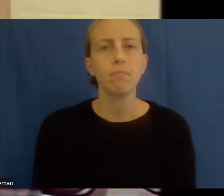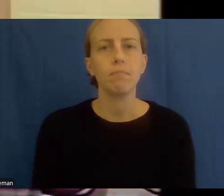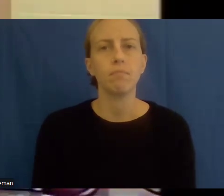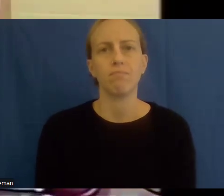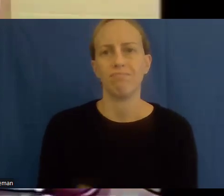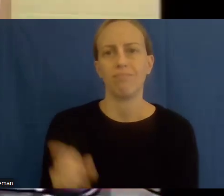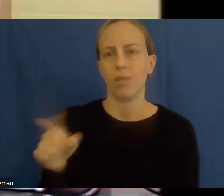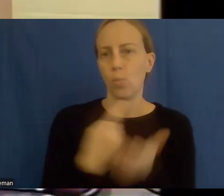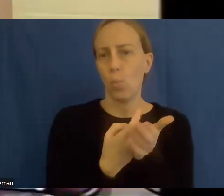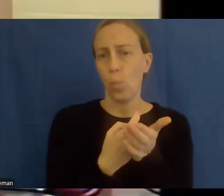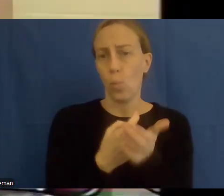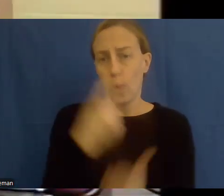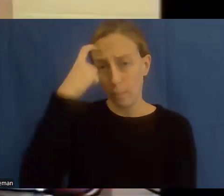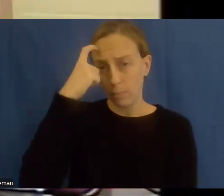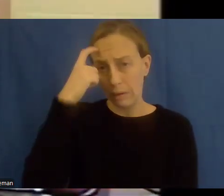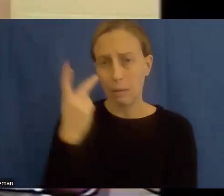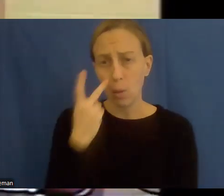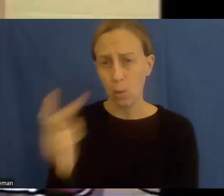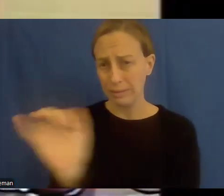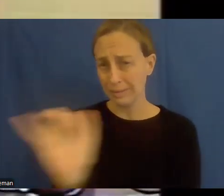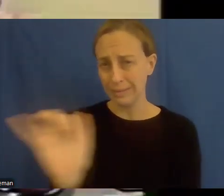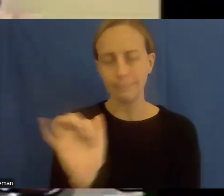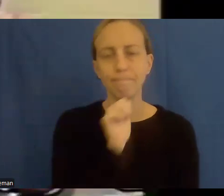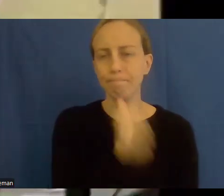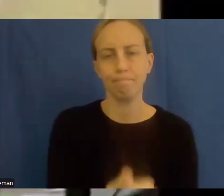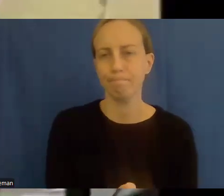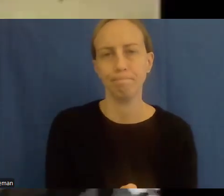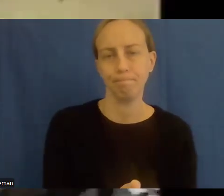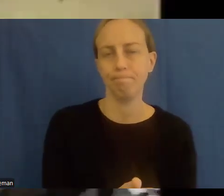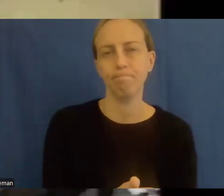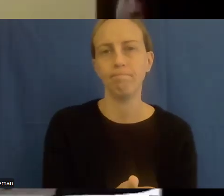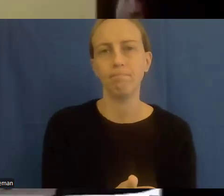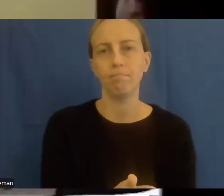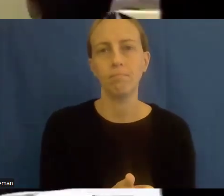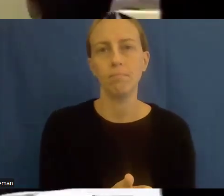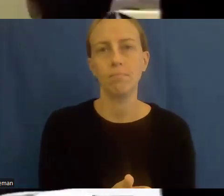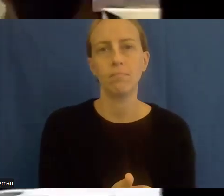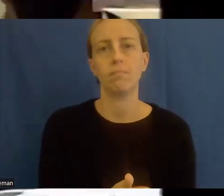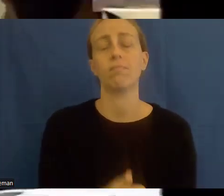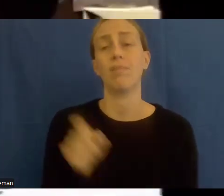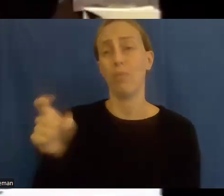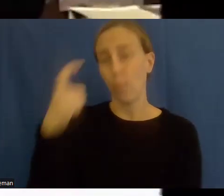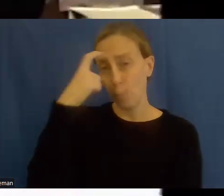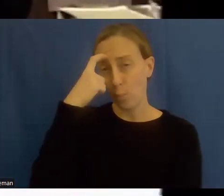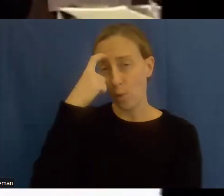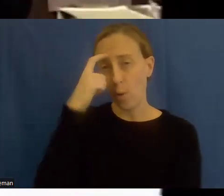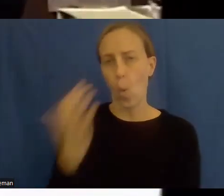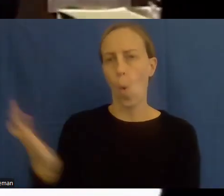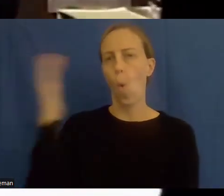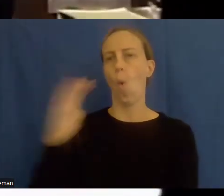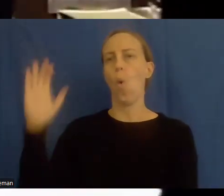this? No, they're not. Remember, we're dealing with something very, very primitive. It's not until you get